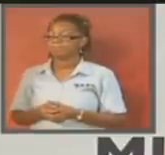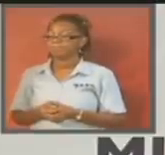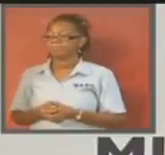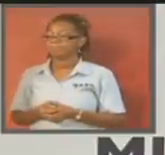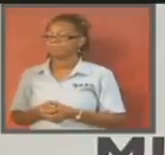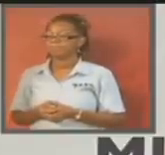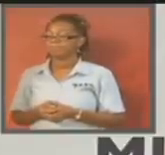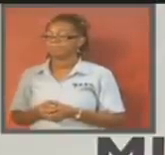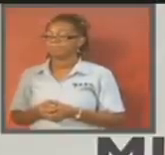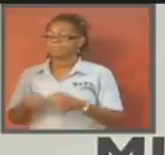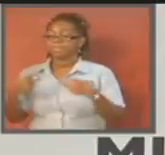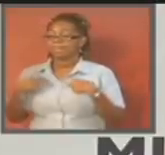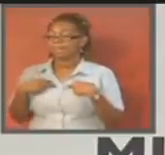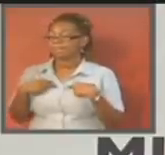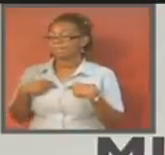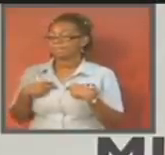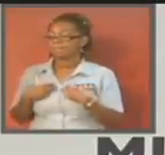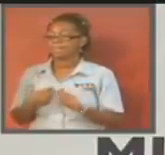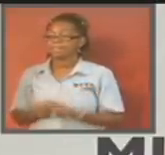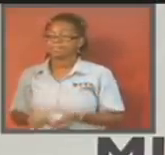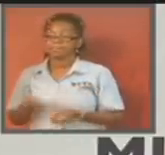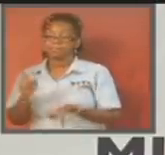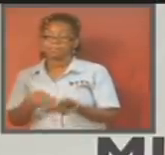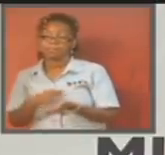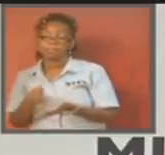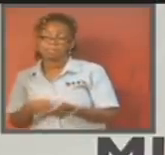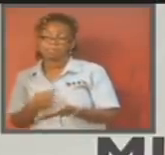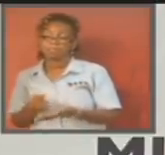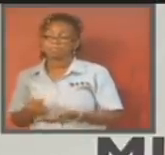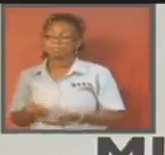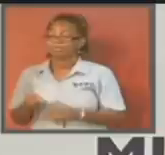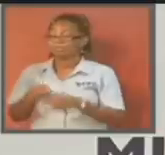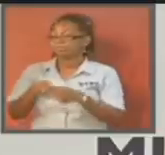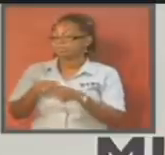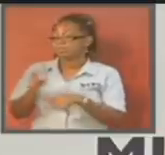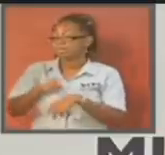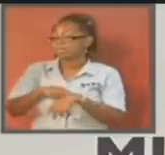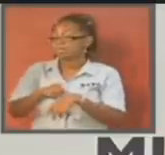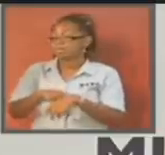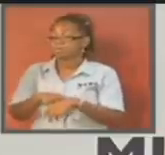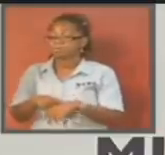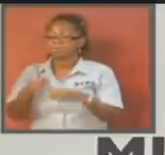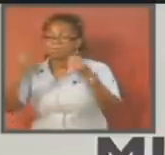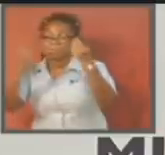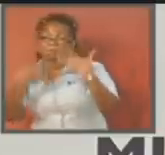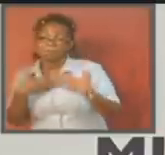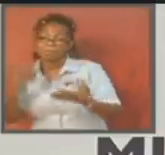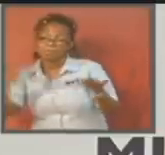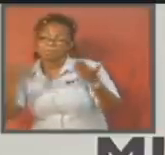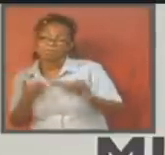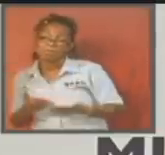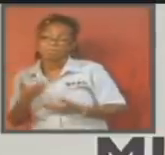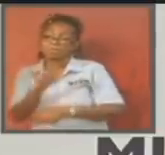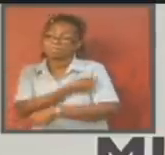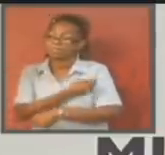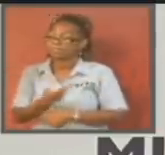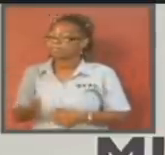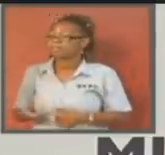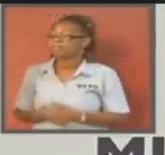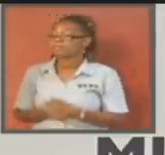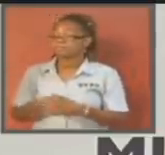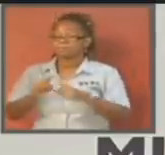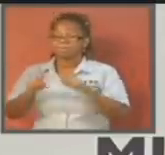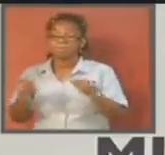time. I don't know, and all those vaccines probably would have come to the Ministry of Health as